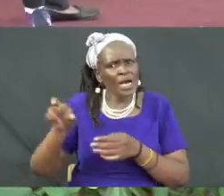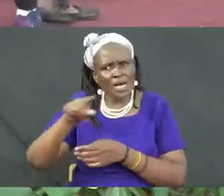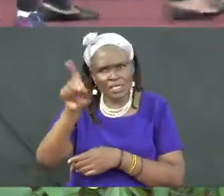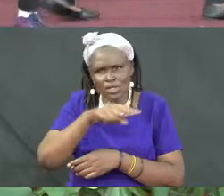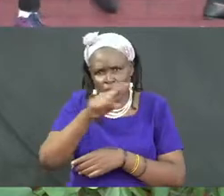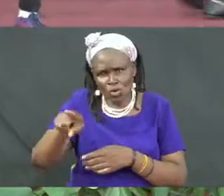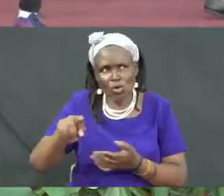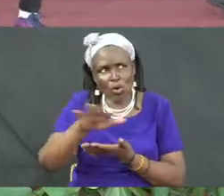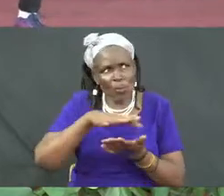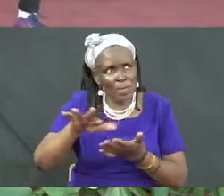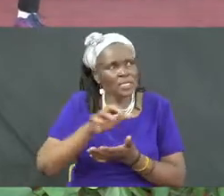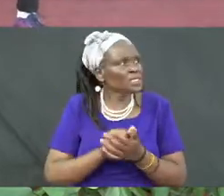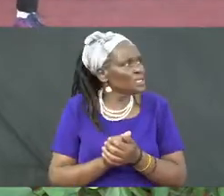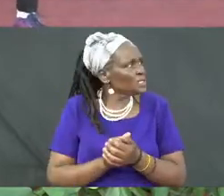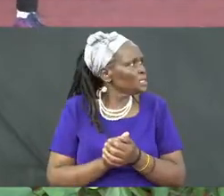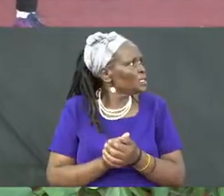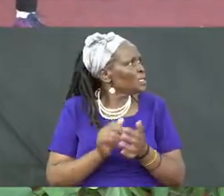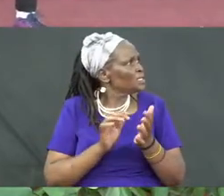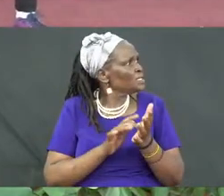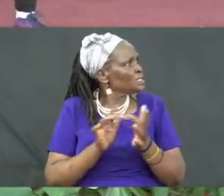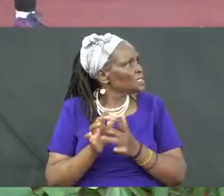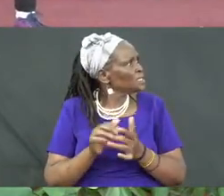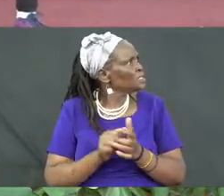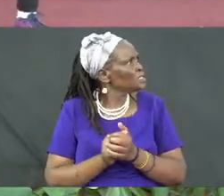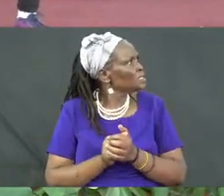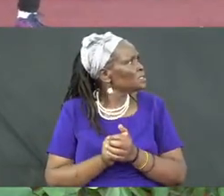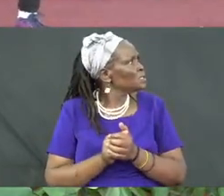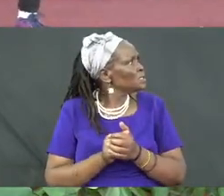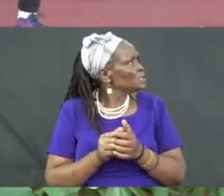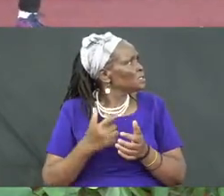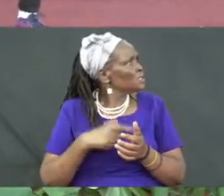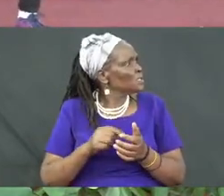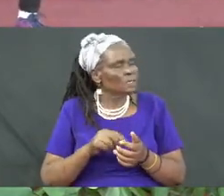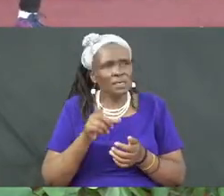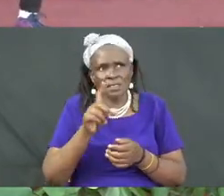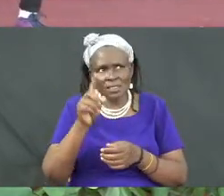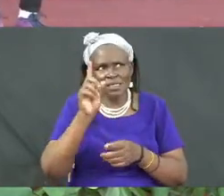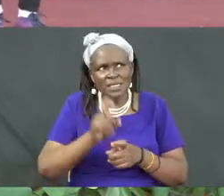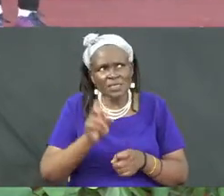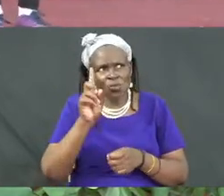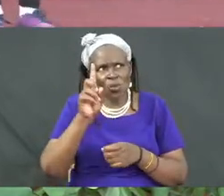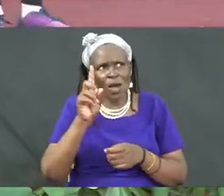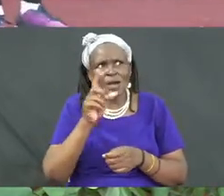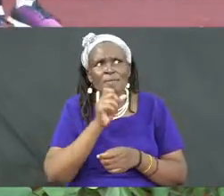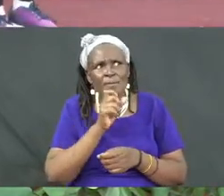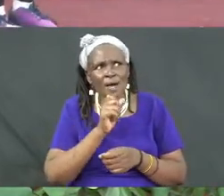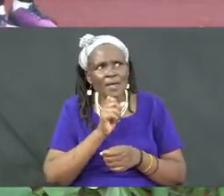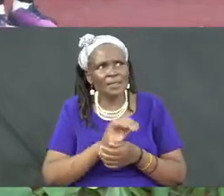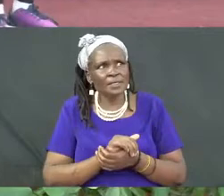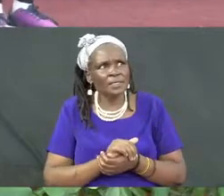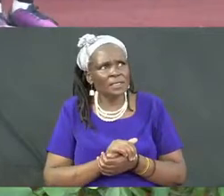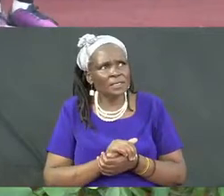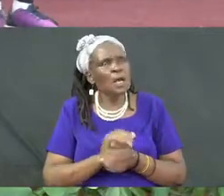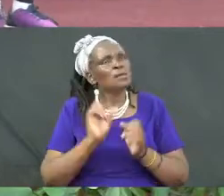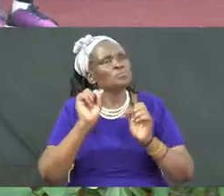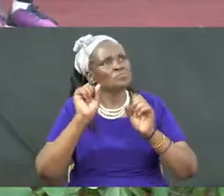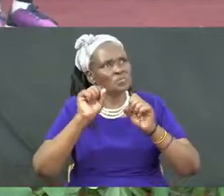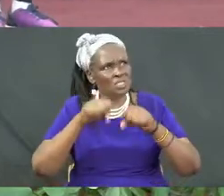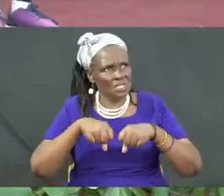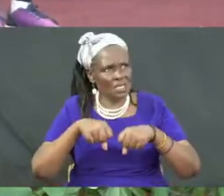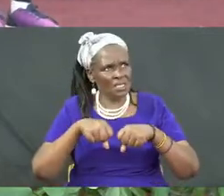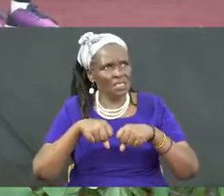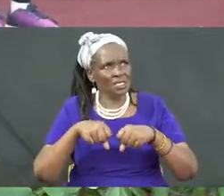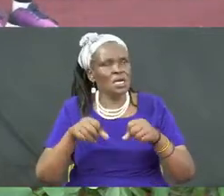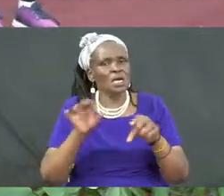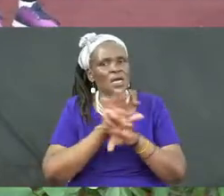has been on everyone's lips, especially for the last 1 month. Yes. Everyone